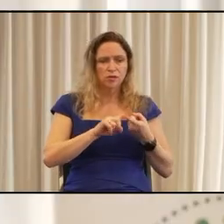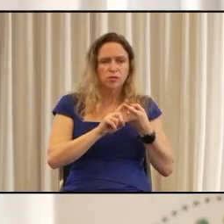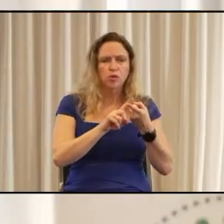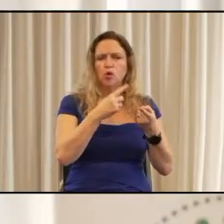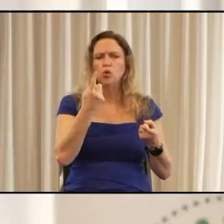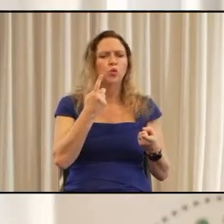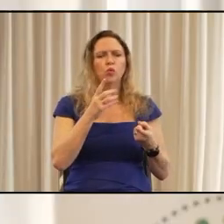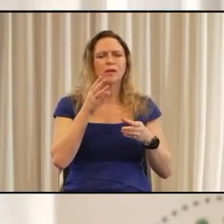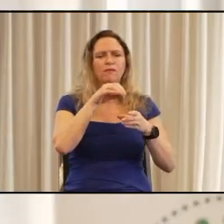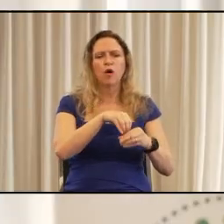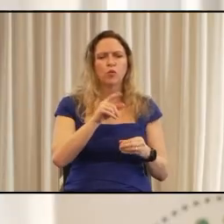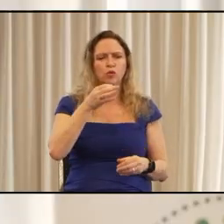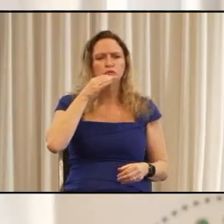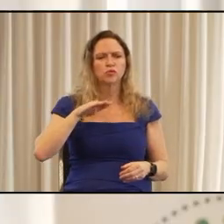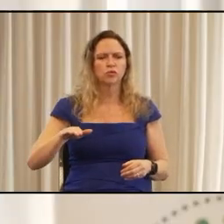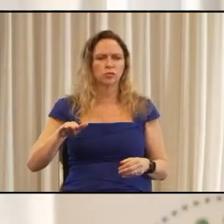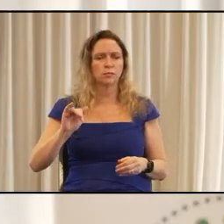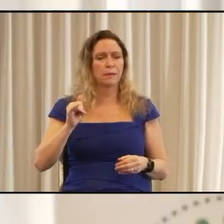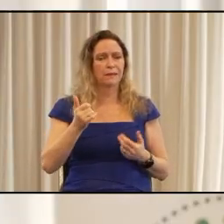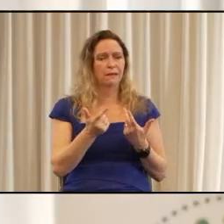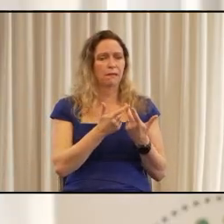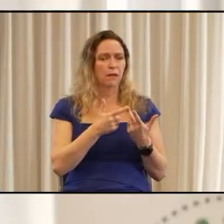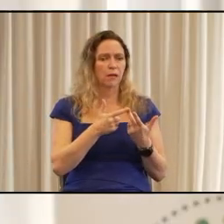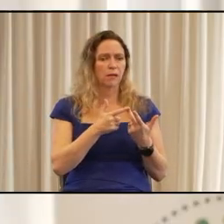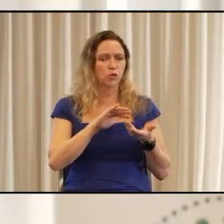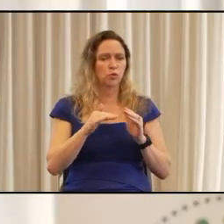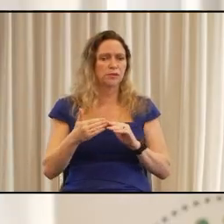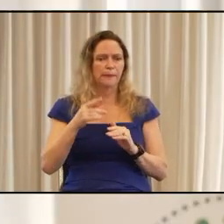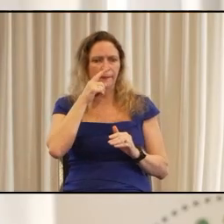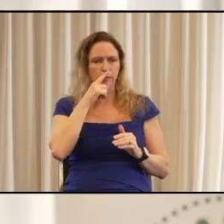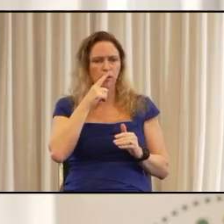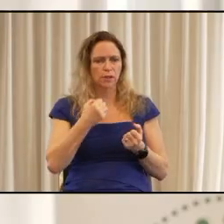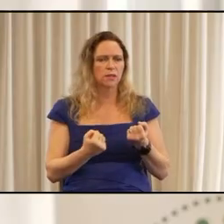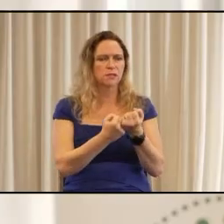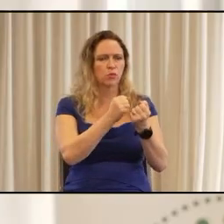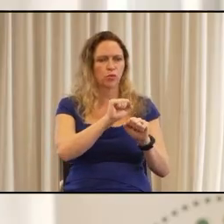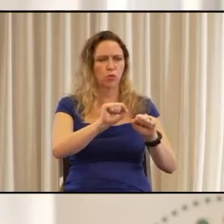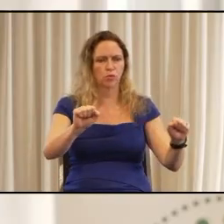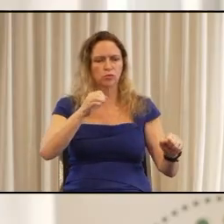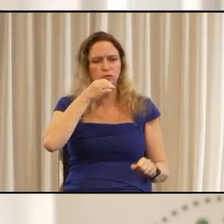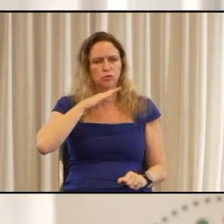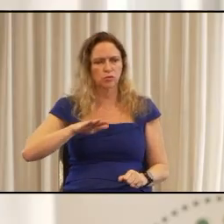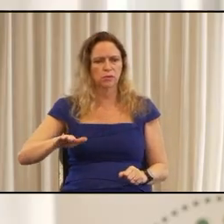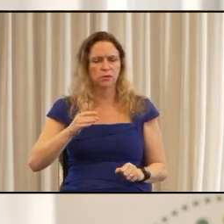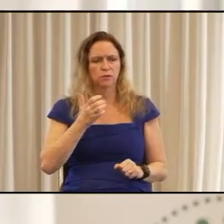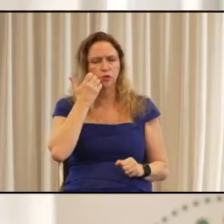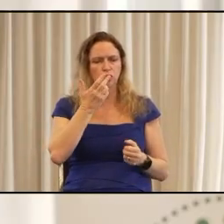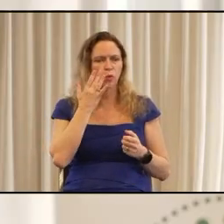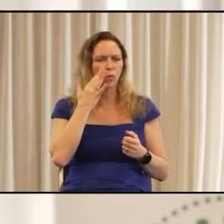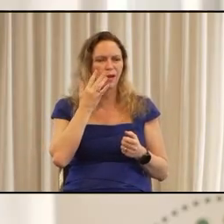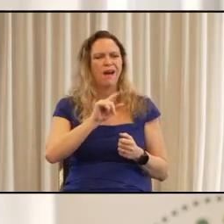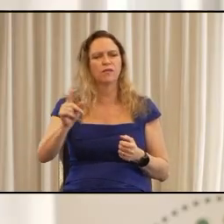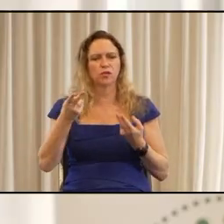might be other local community members. The things that we're kind of up against in this is